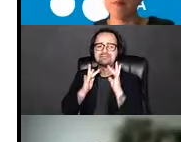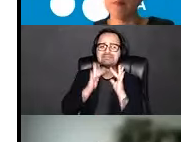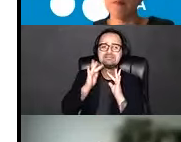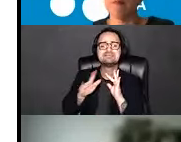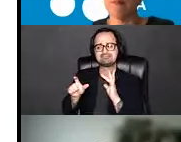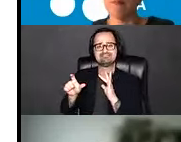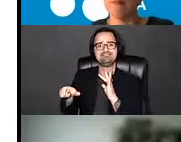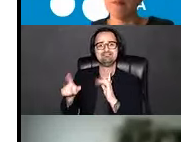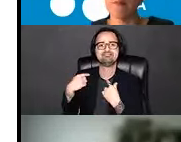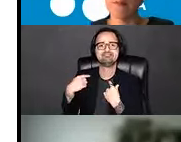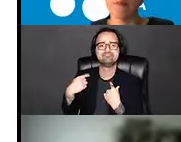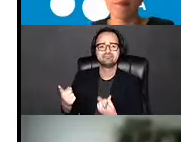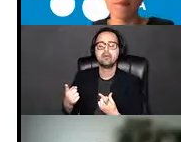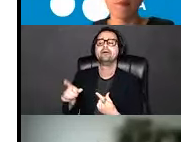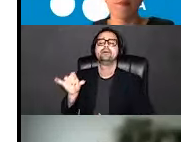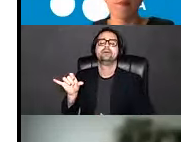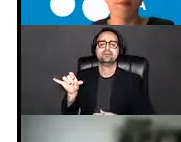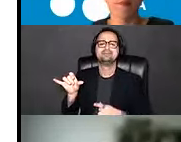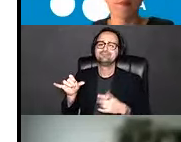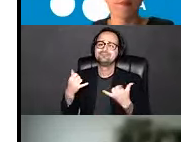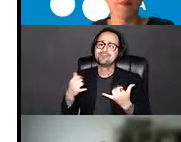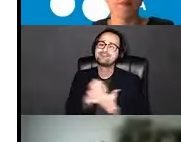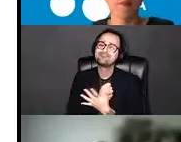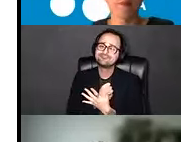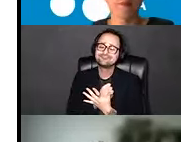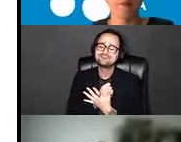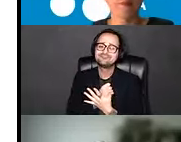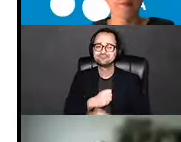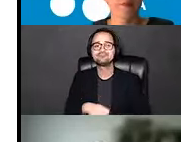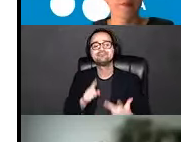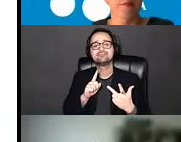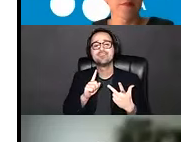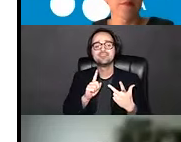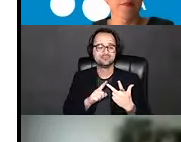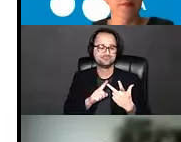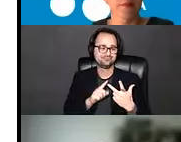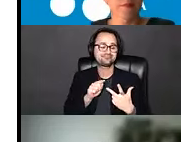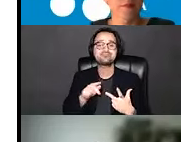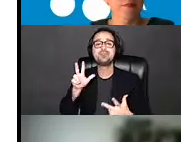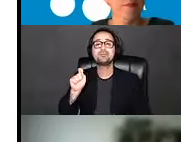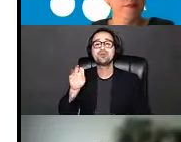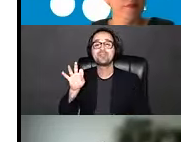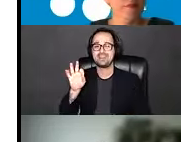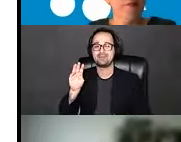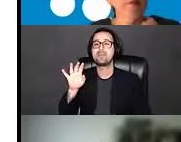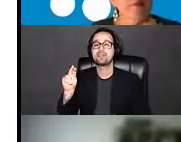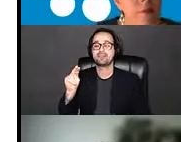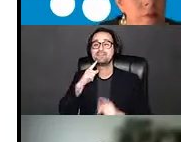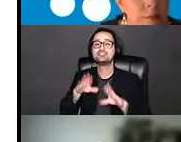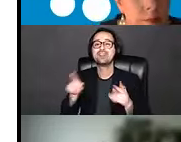is an opportunity to address them. So childcare in your state got $3.9 billion. Education